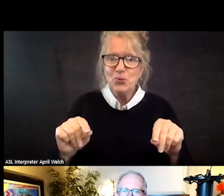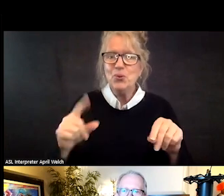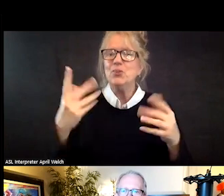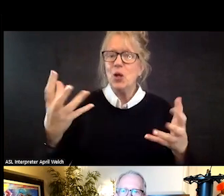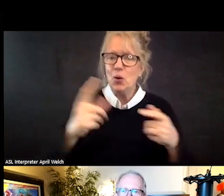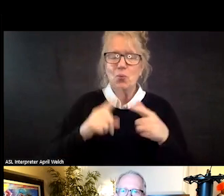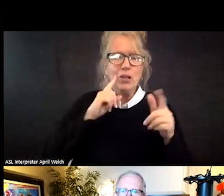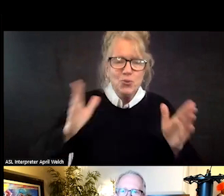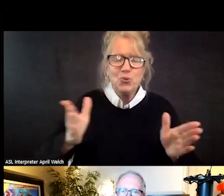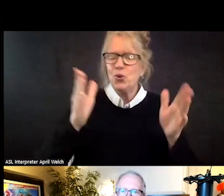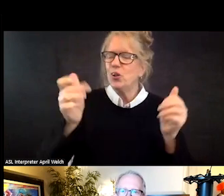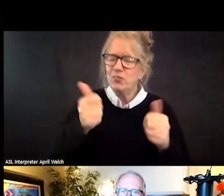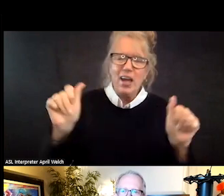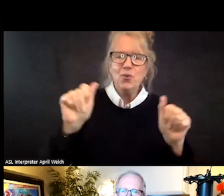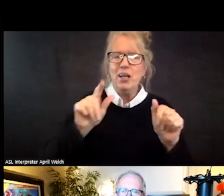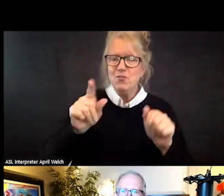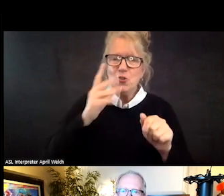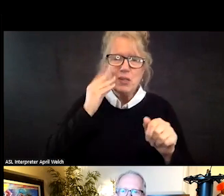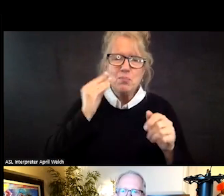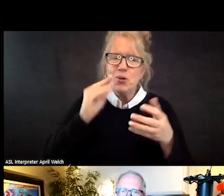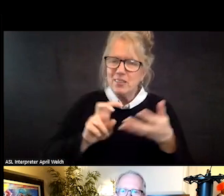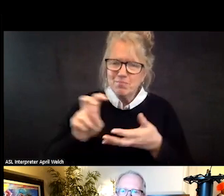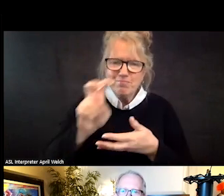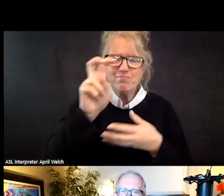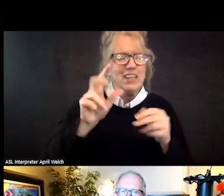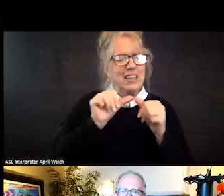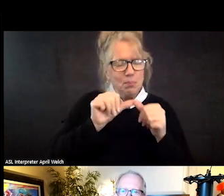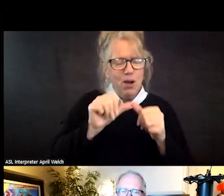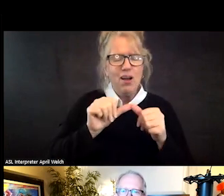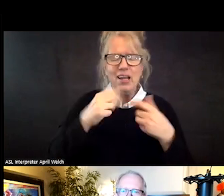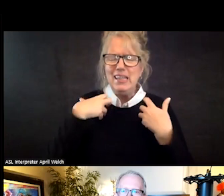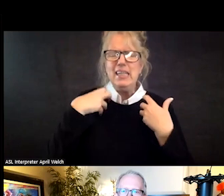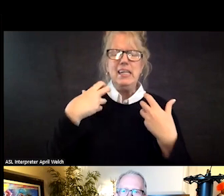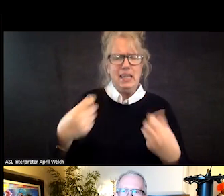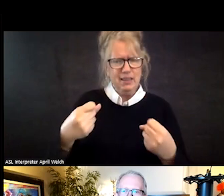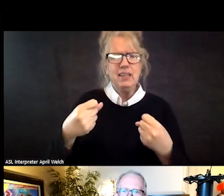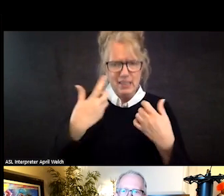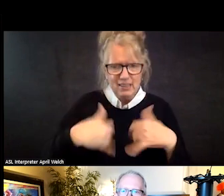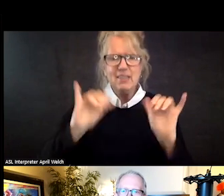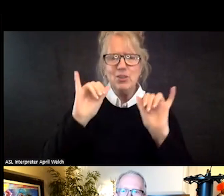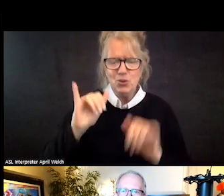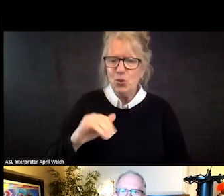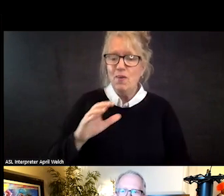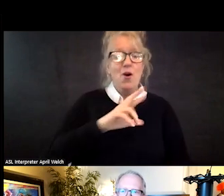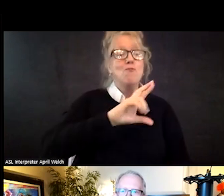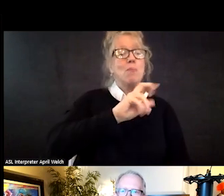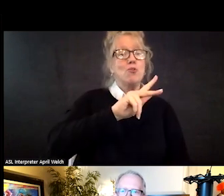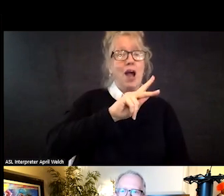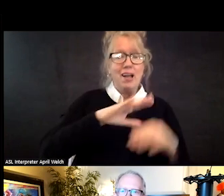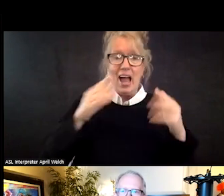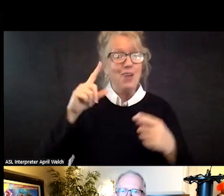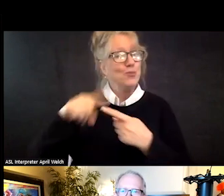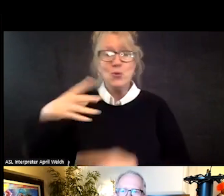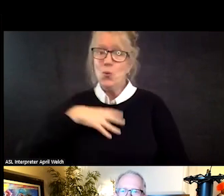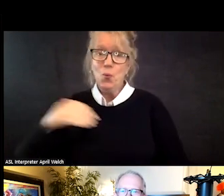through anything like that to, just keep on living and keep on healing. And so, From the Crack House to the White House, people ask me, so what's